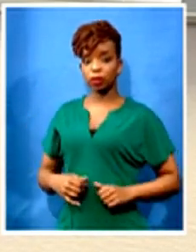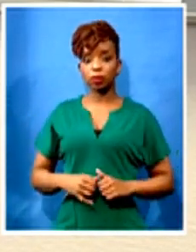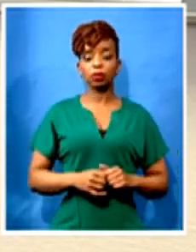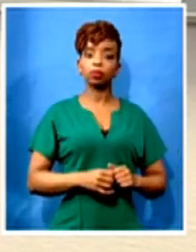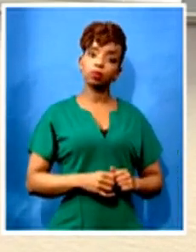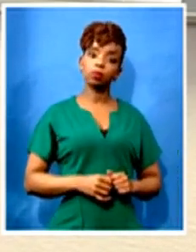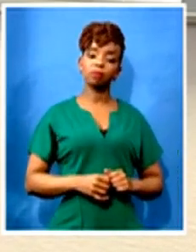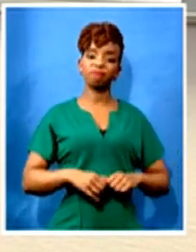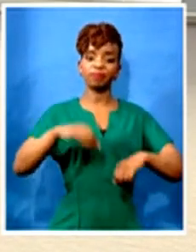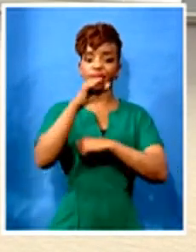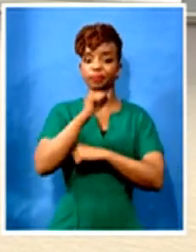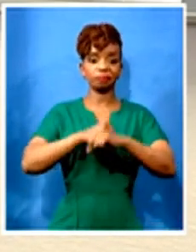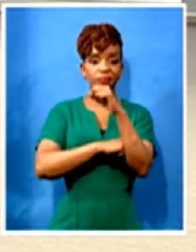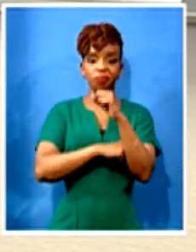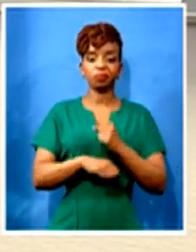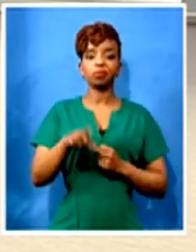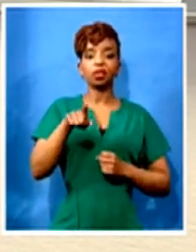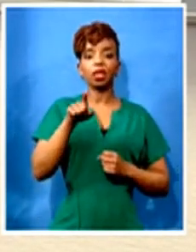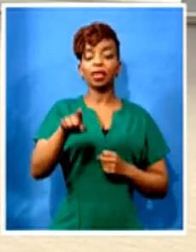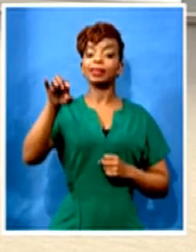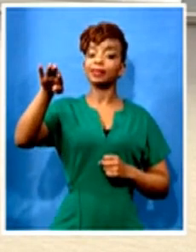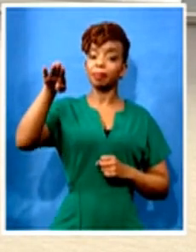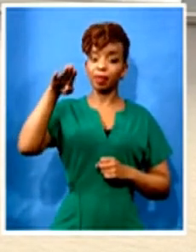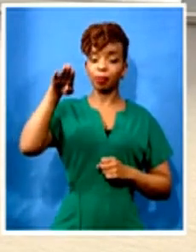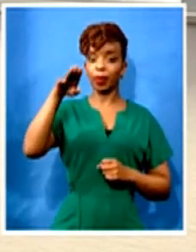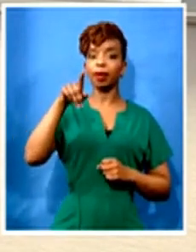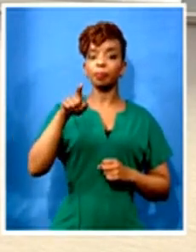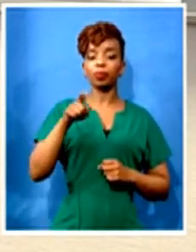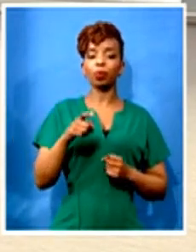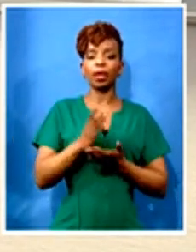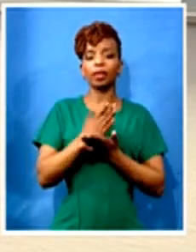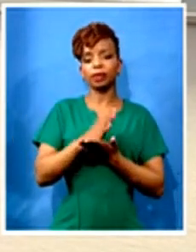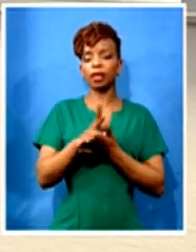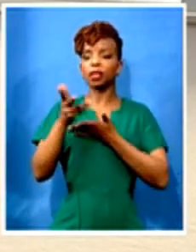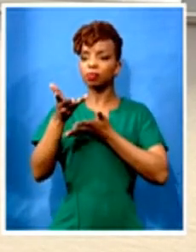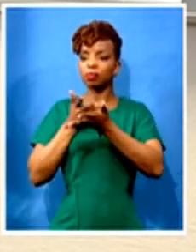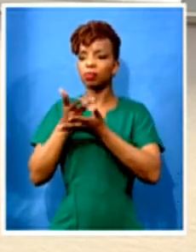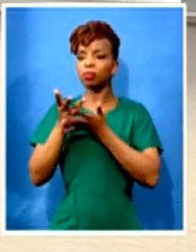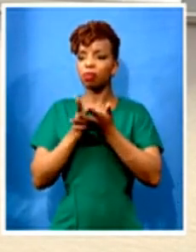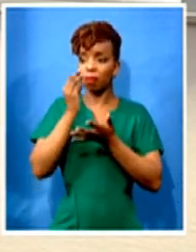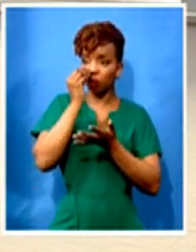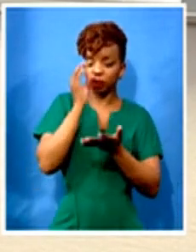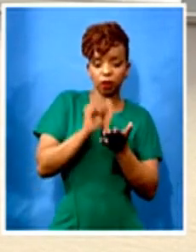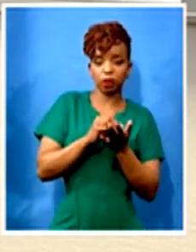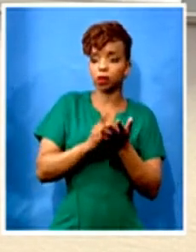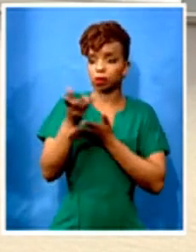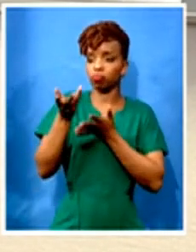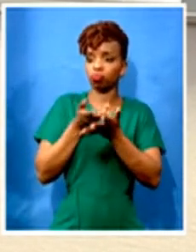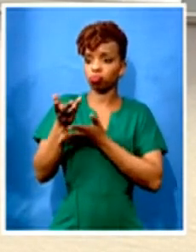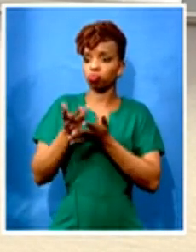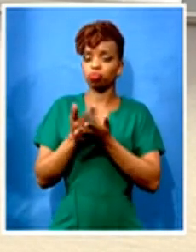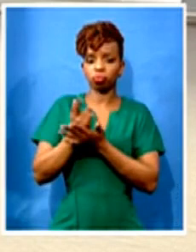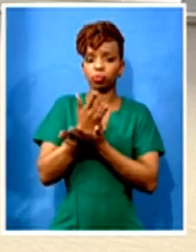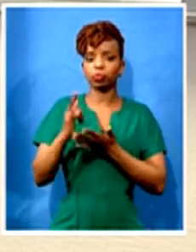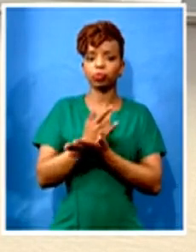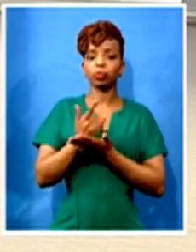touch, we are sharing correspondence, sharing notes, and we are engaging, and we have retweeted their statements, we have issued a statement